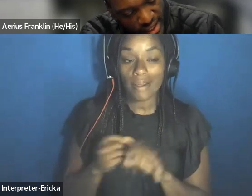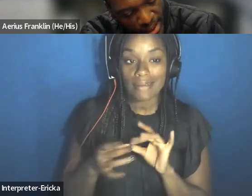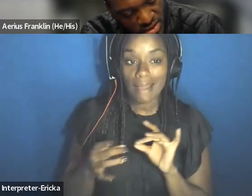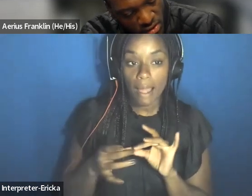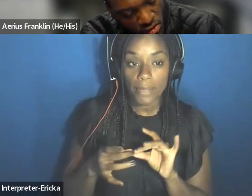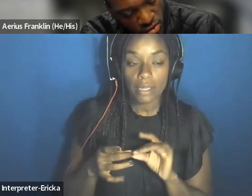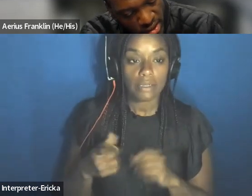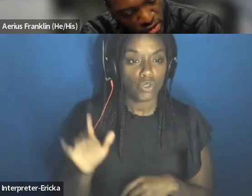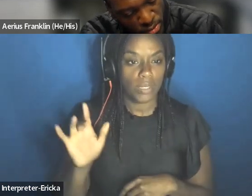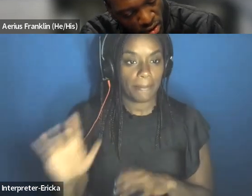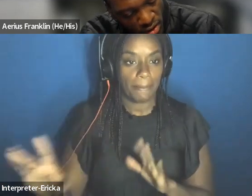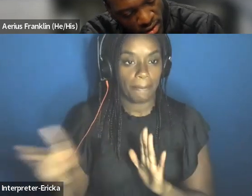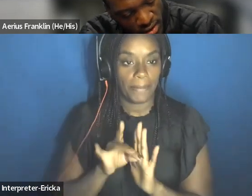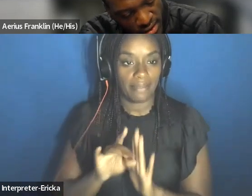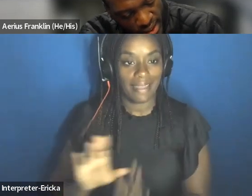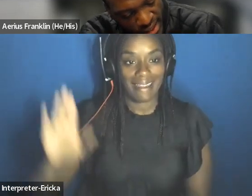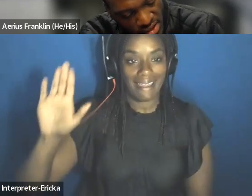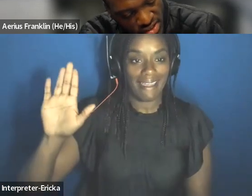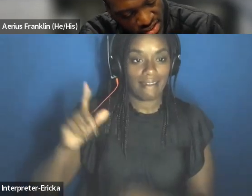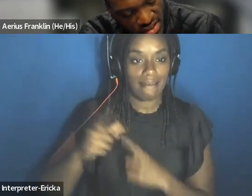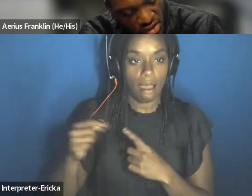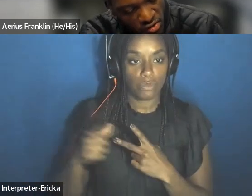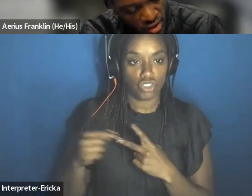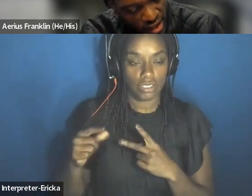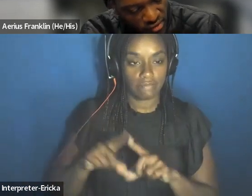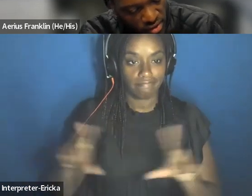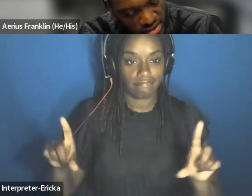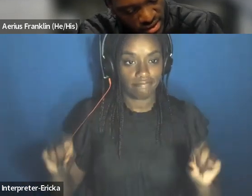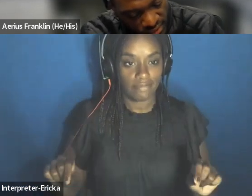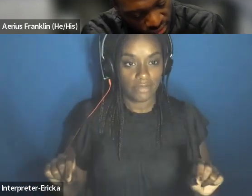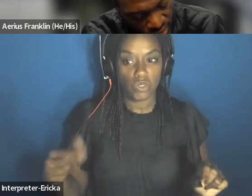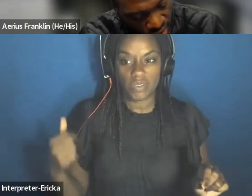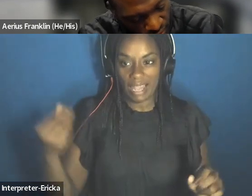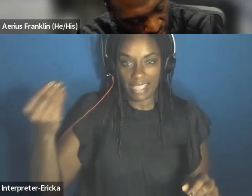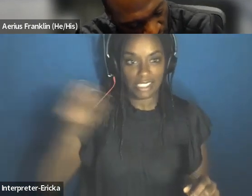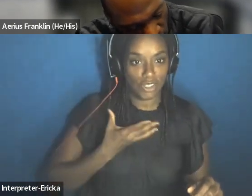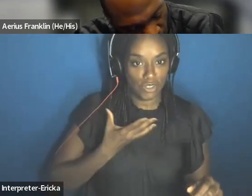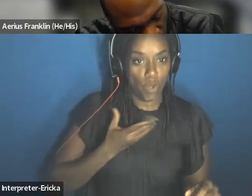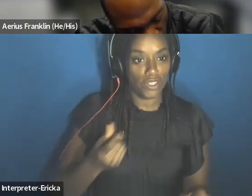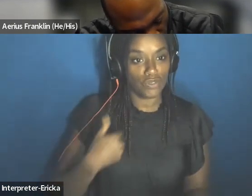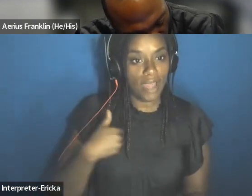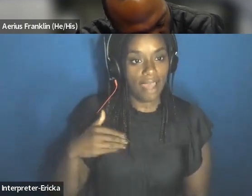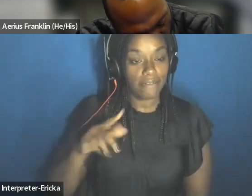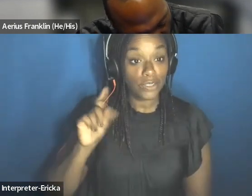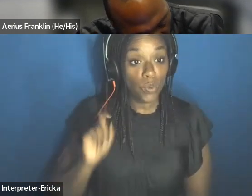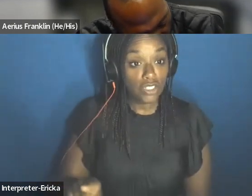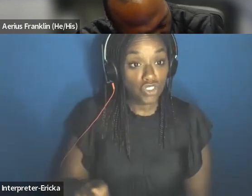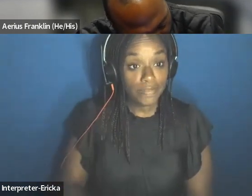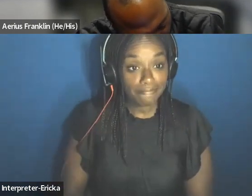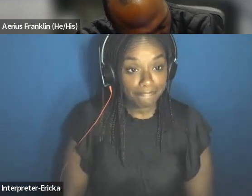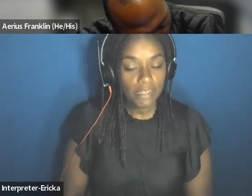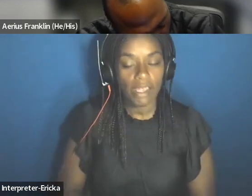the hand option on the menu bar that allows us to know you have a question. For those of you on the phone